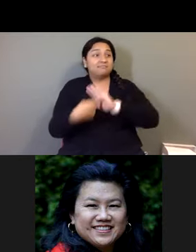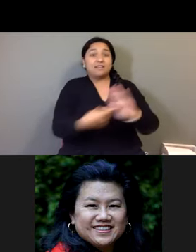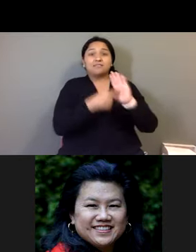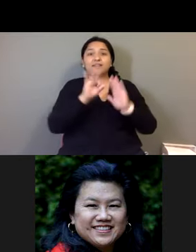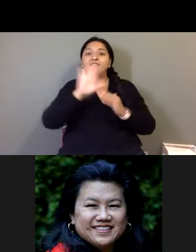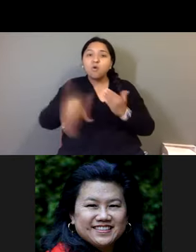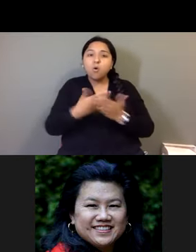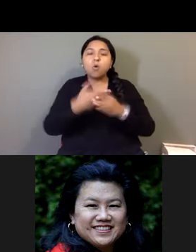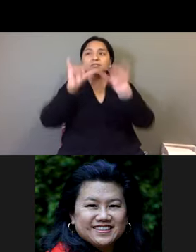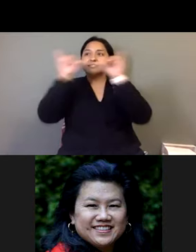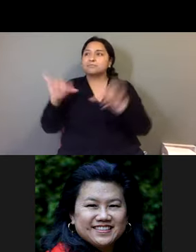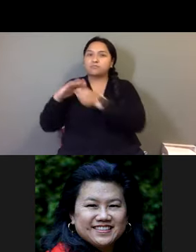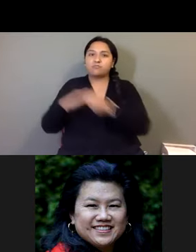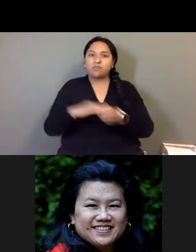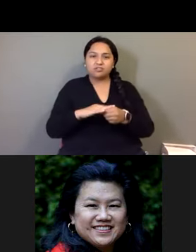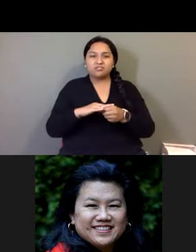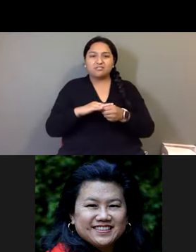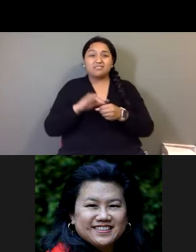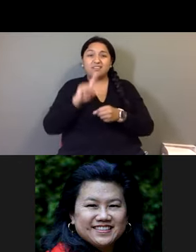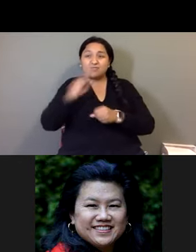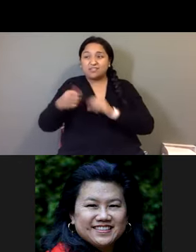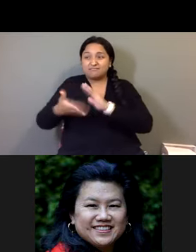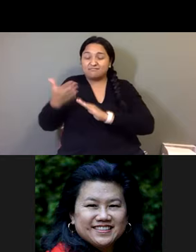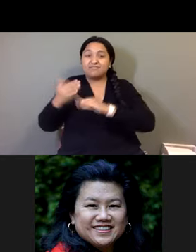are the foundation of our society.